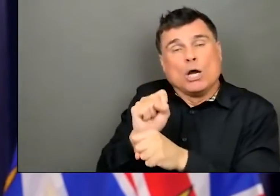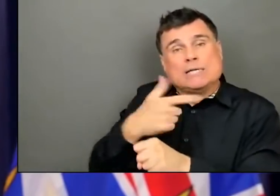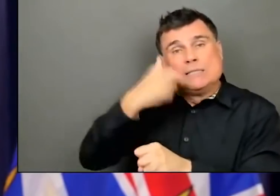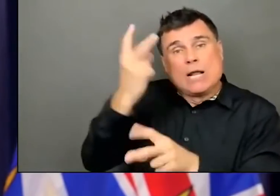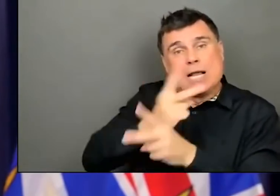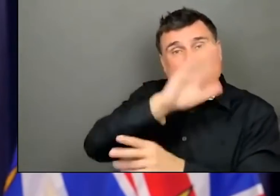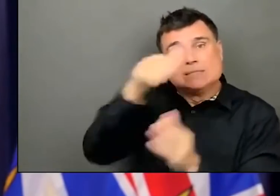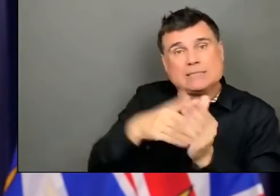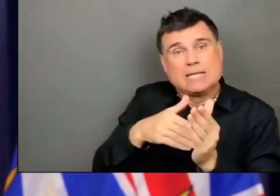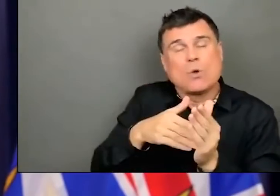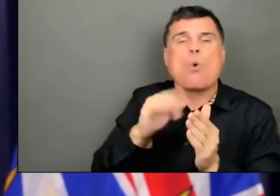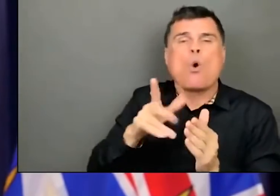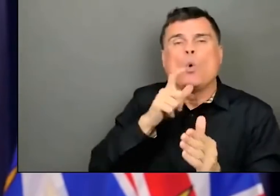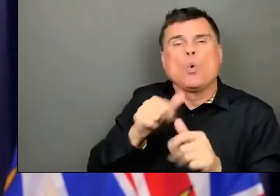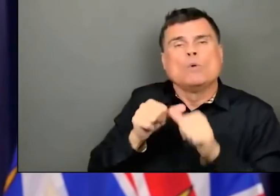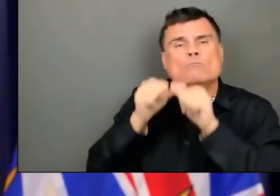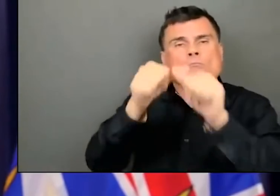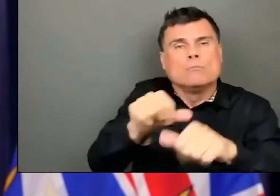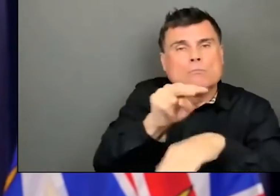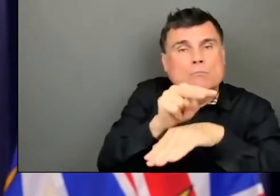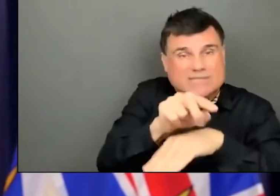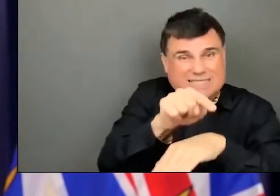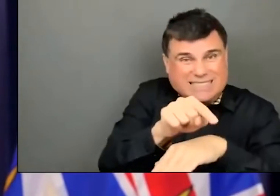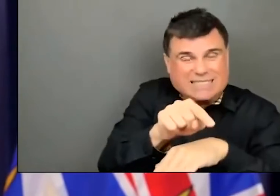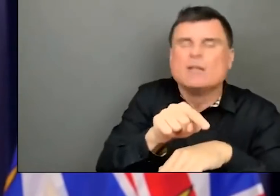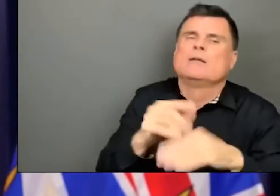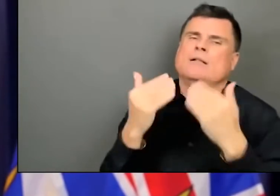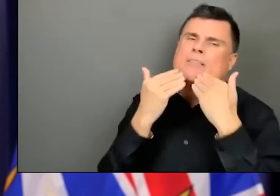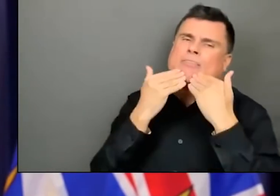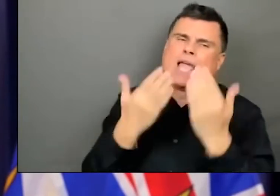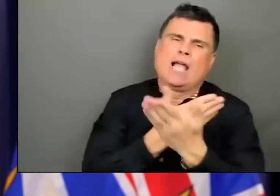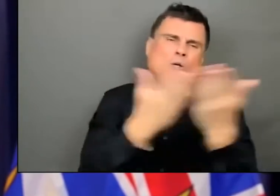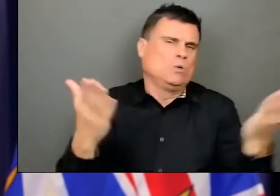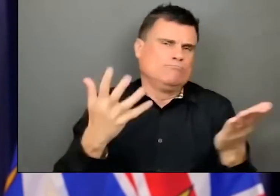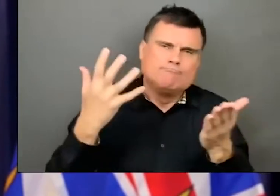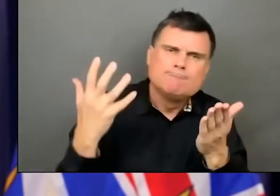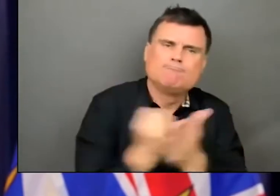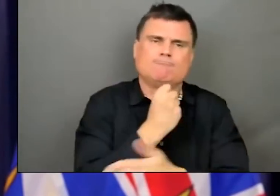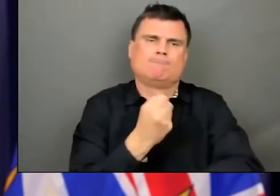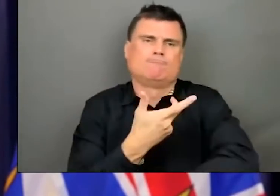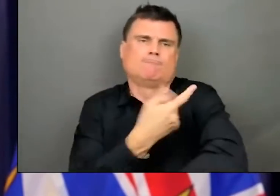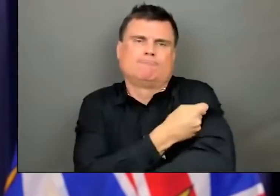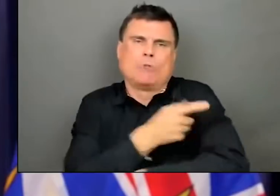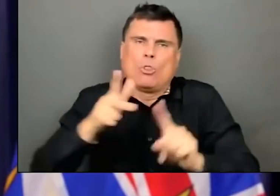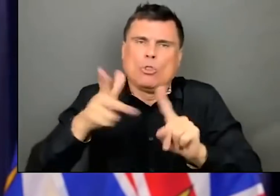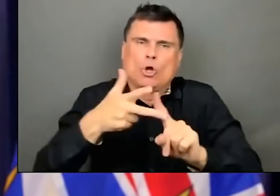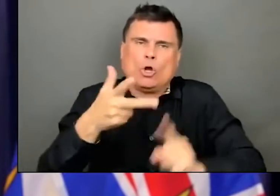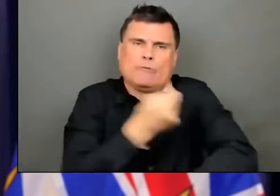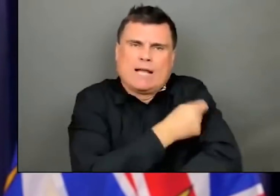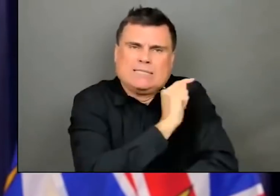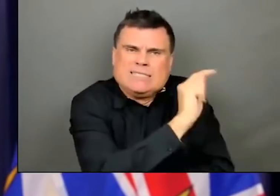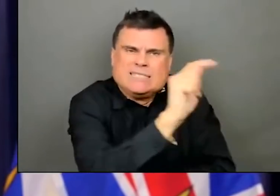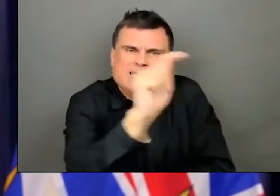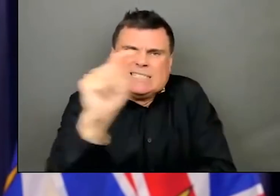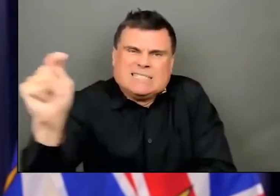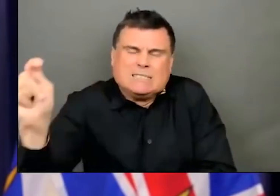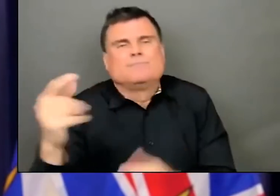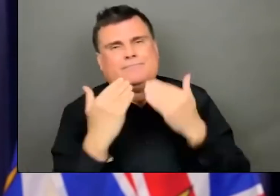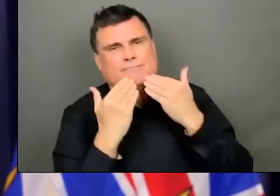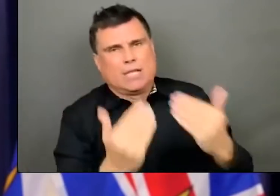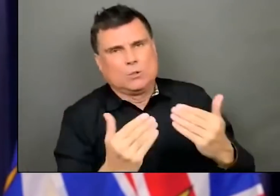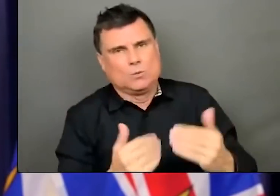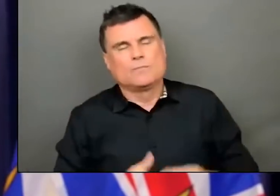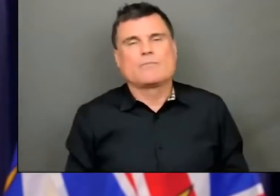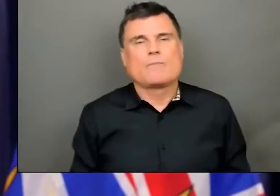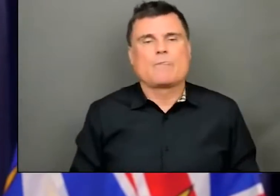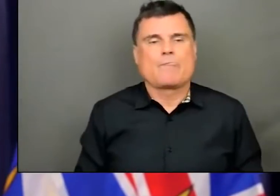the end of October, and that has been achieved. We're doing the rest in the next few days. On May 7, 2020, we made